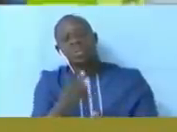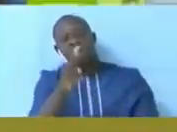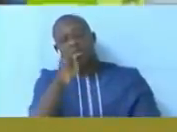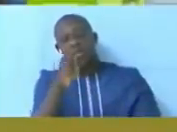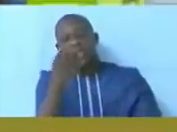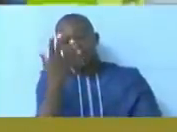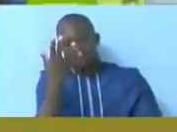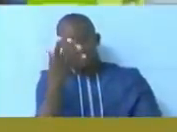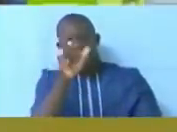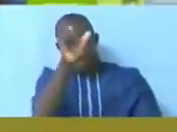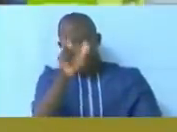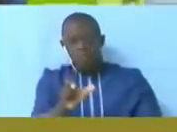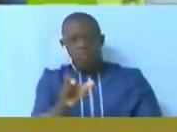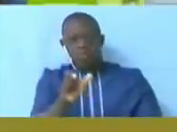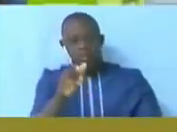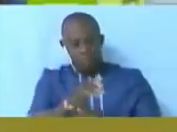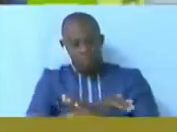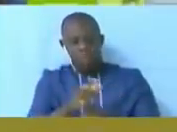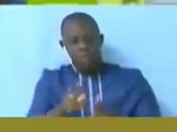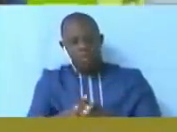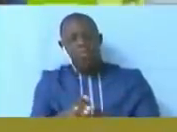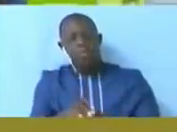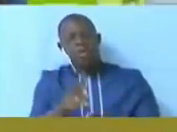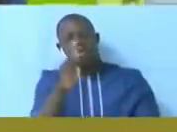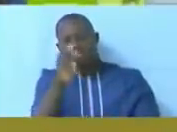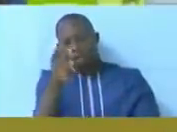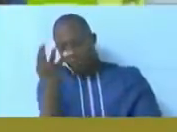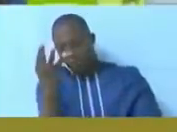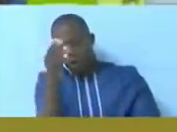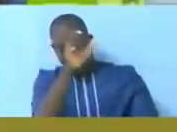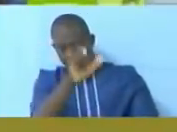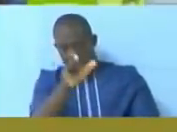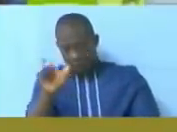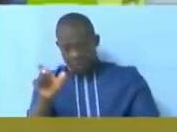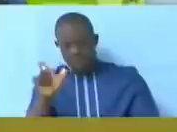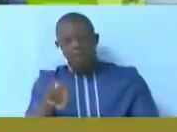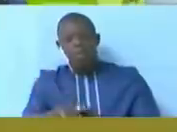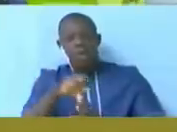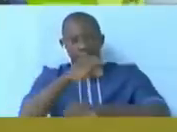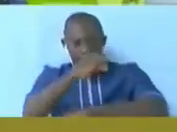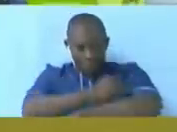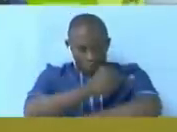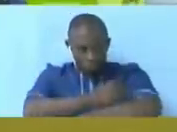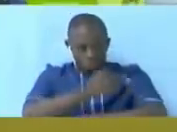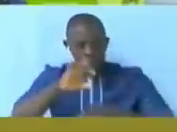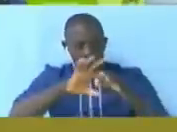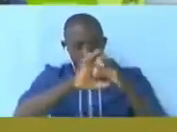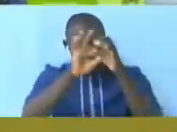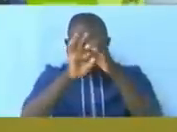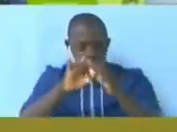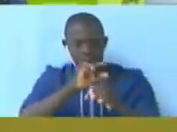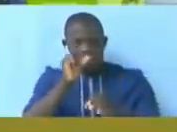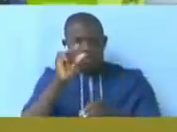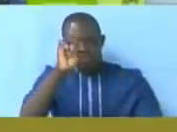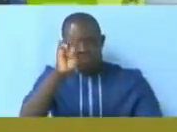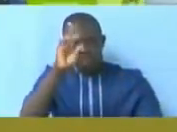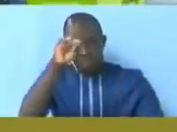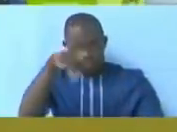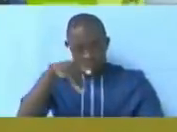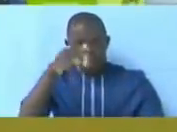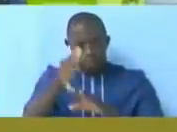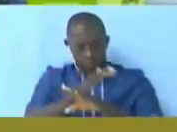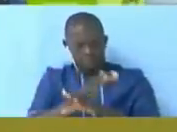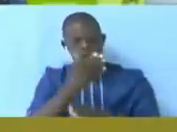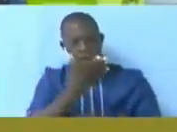Democratic Party. Yamumuang anin nani le kiling kiling tumi, imanda wotode. patio fango mu mewo UDP patio fango